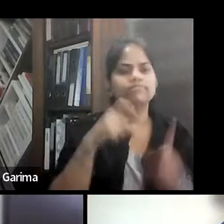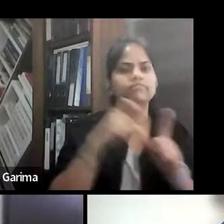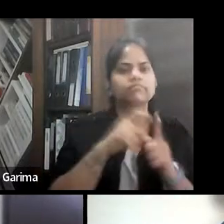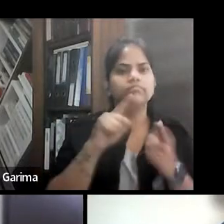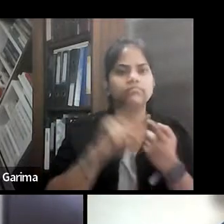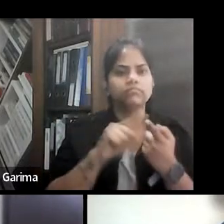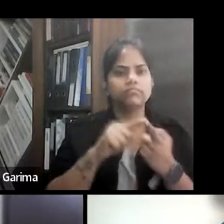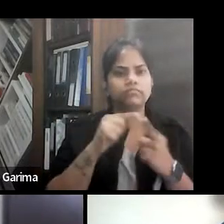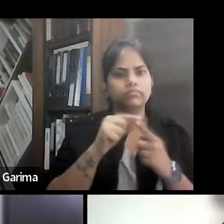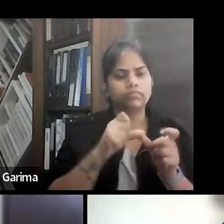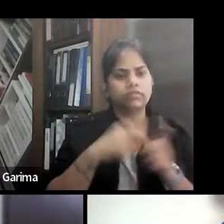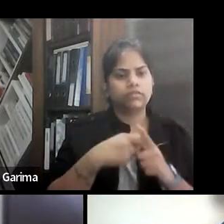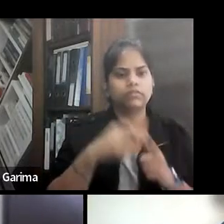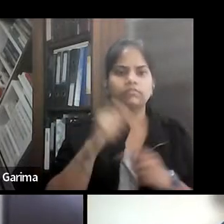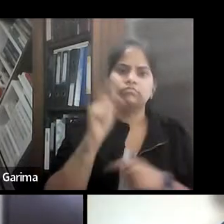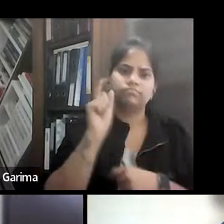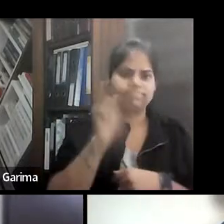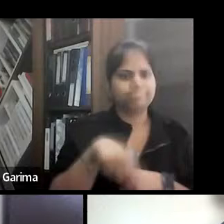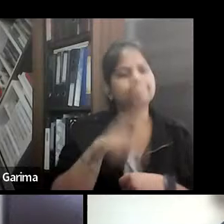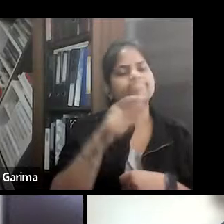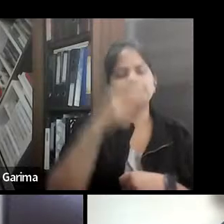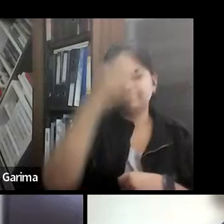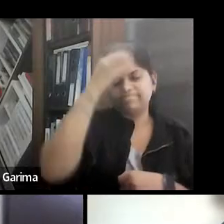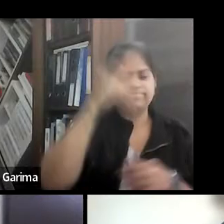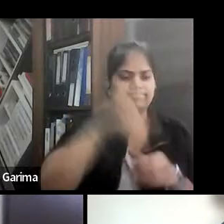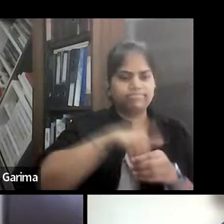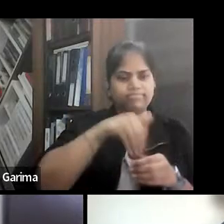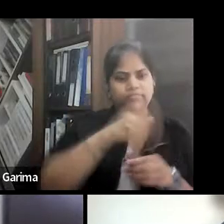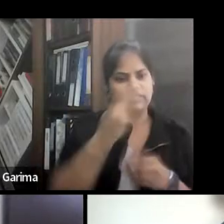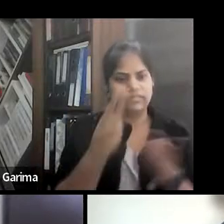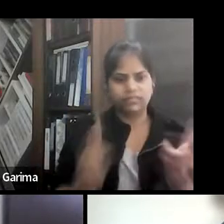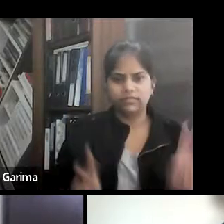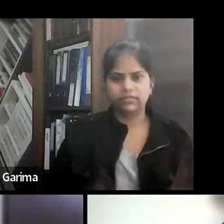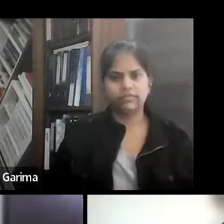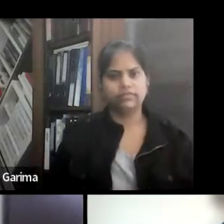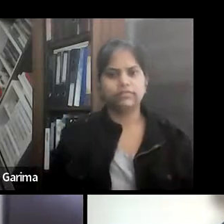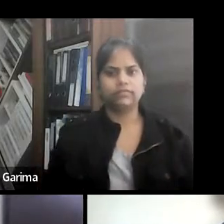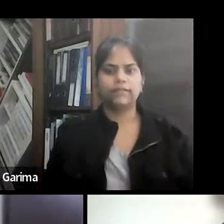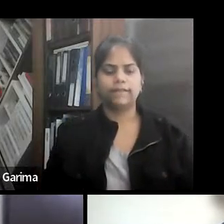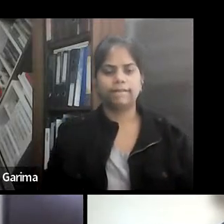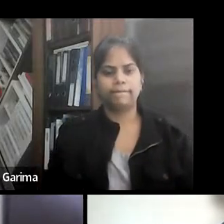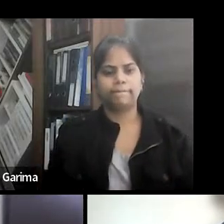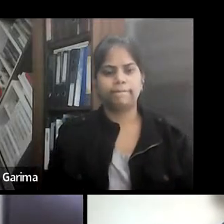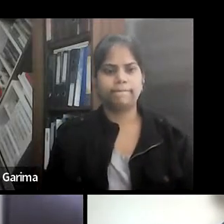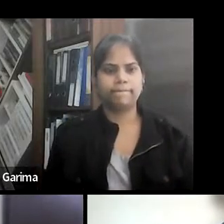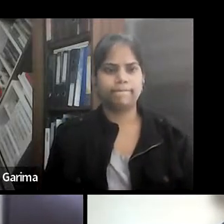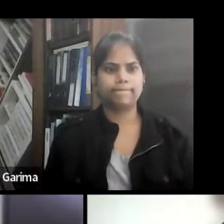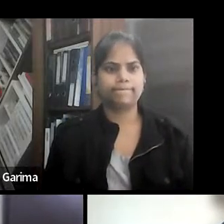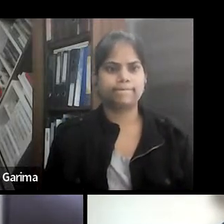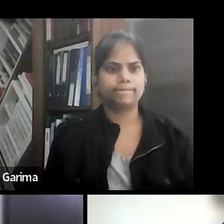differing, in different contexts. Thank you. Thank you.